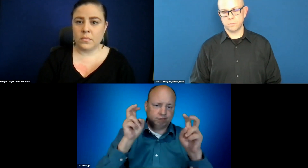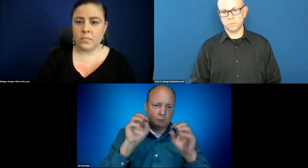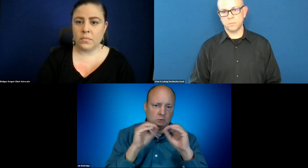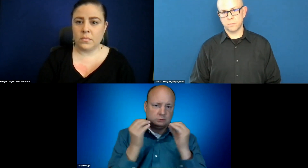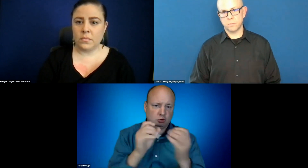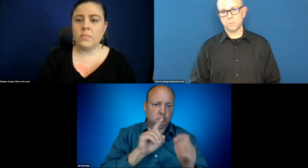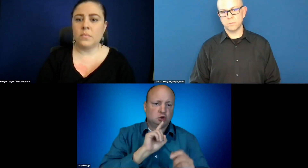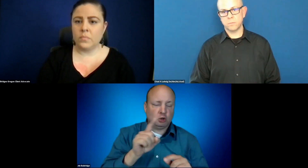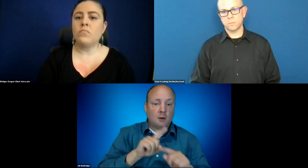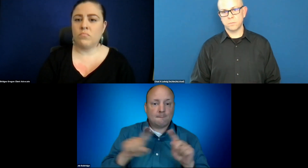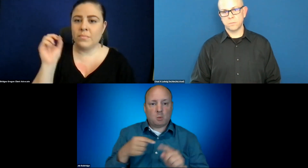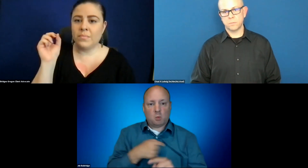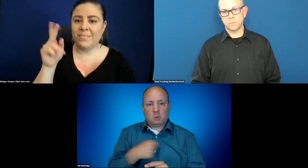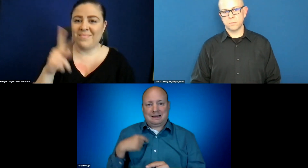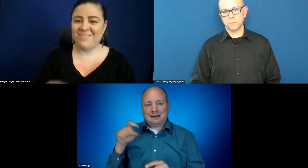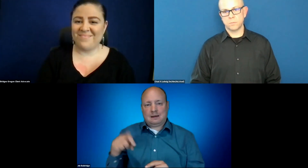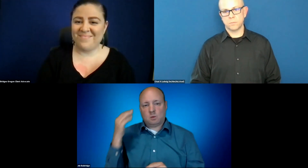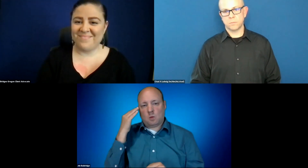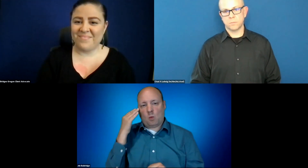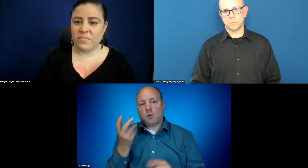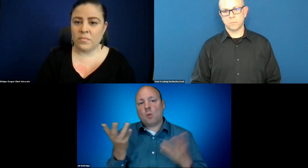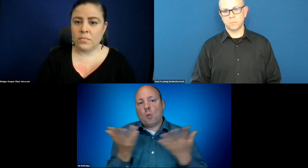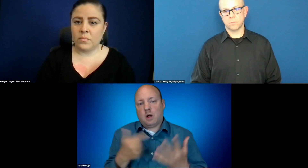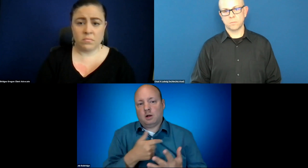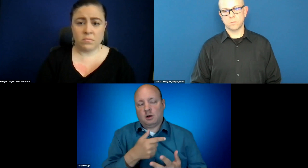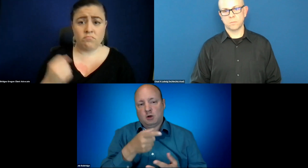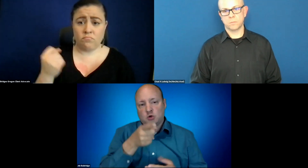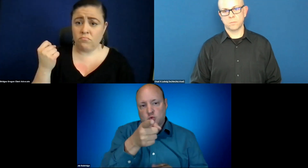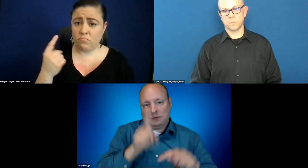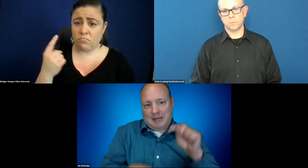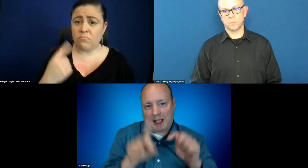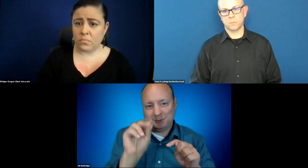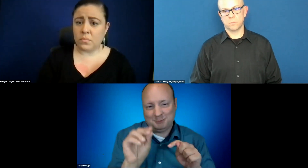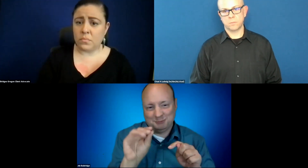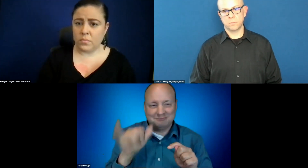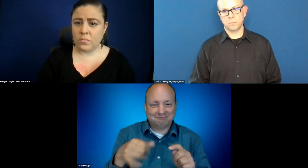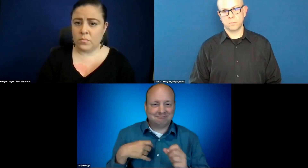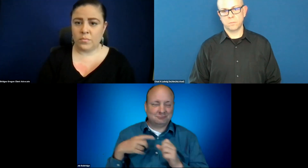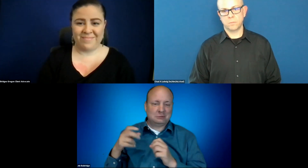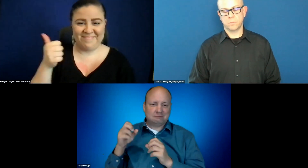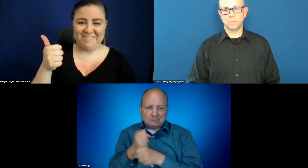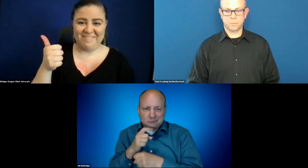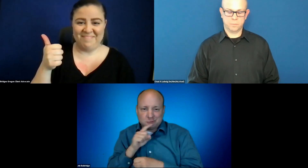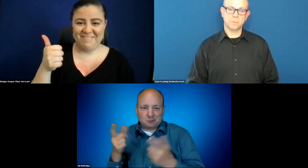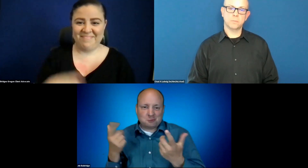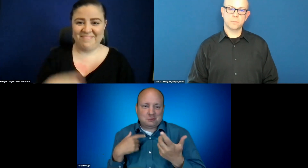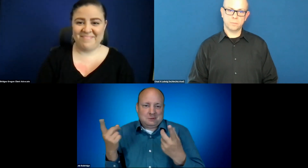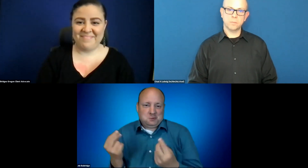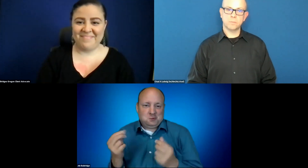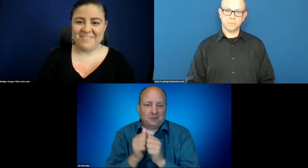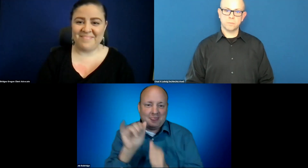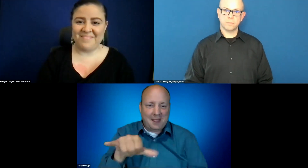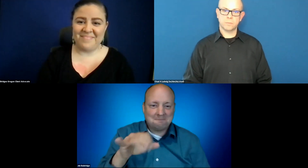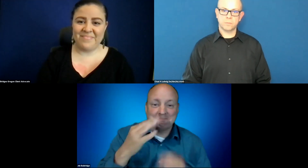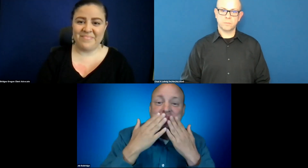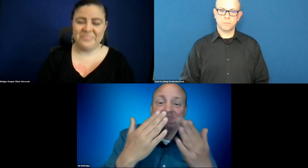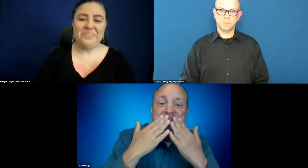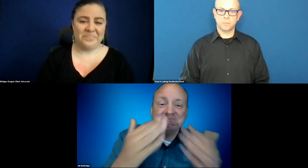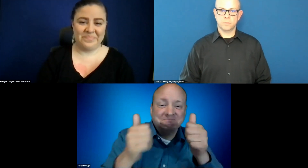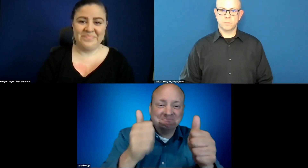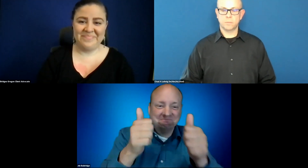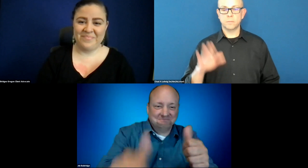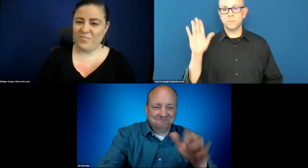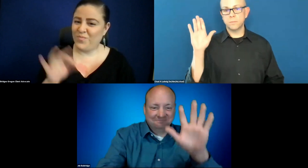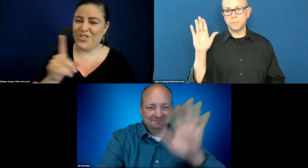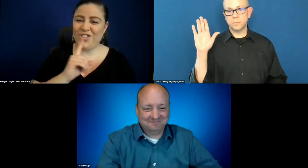we advertise your organization, sure, but we just need to know what you can't do. And I just wanted to make sure what